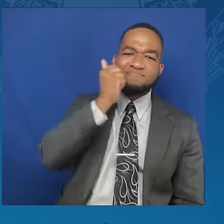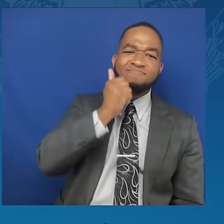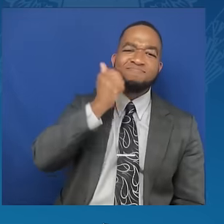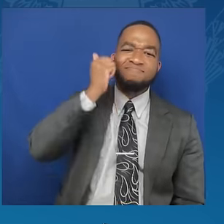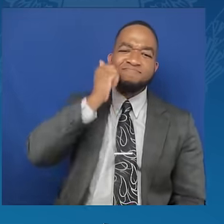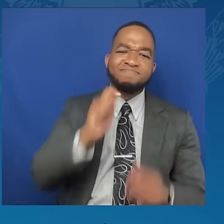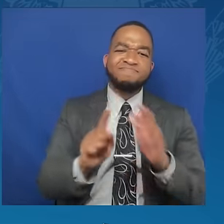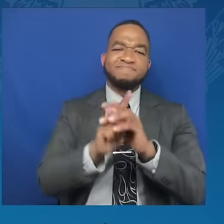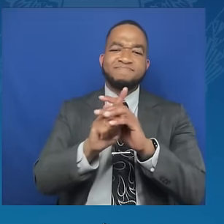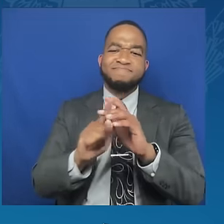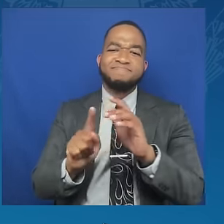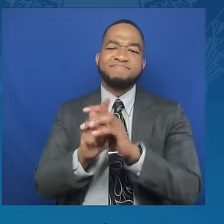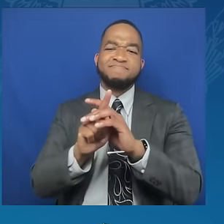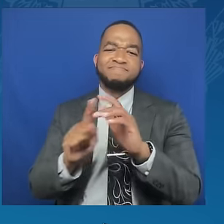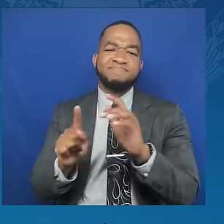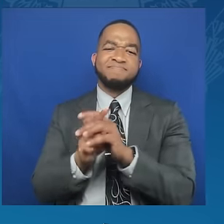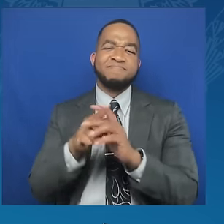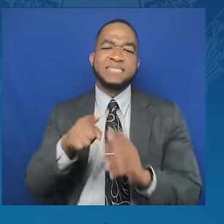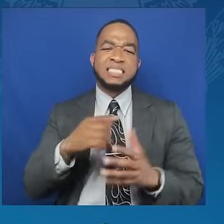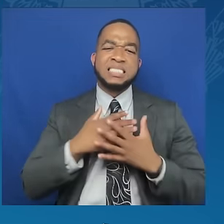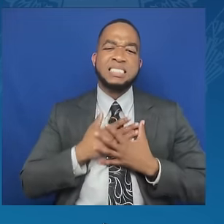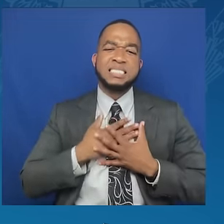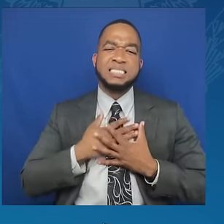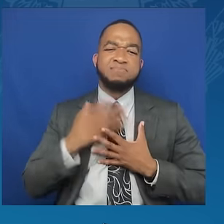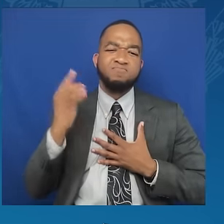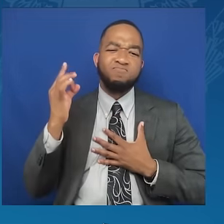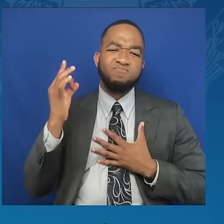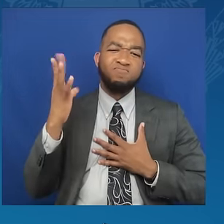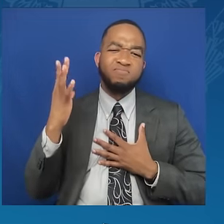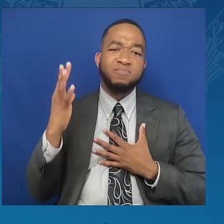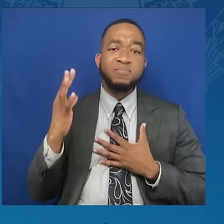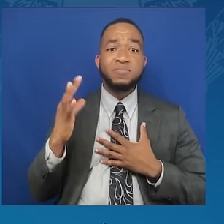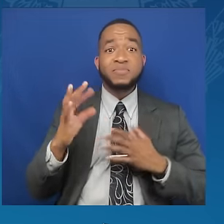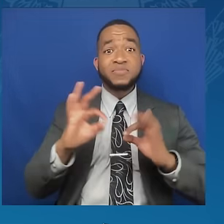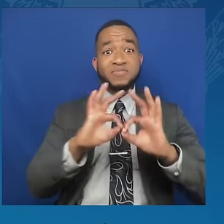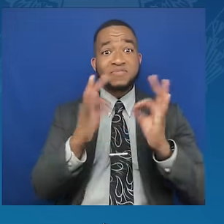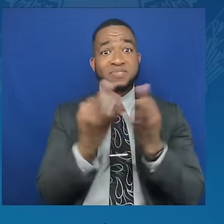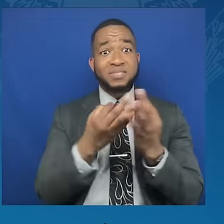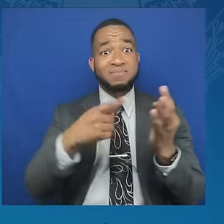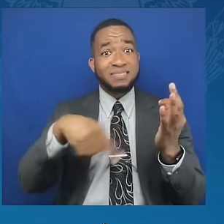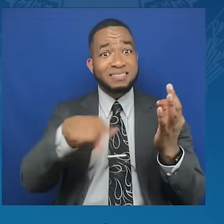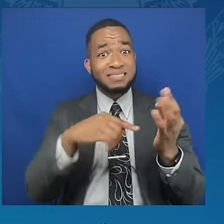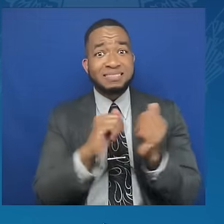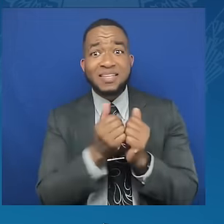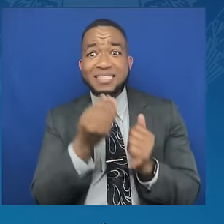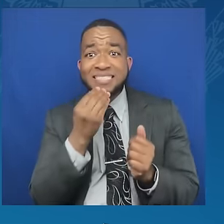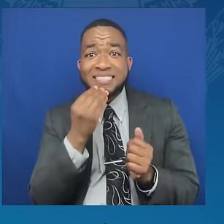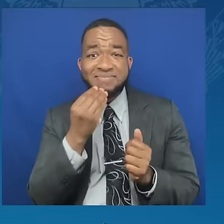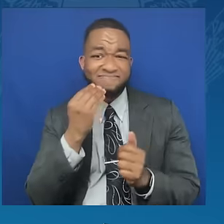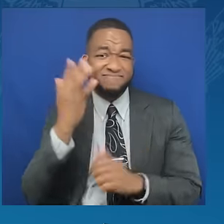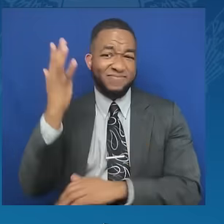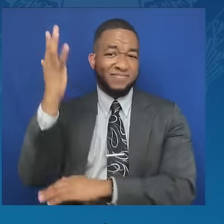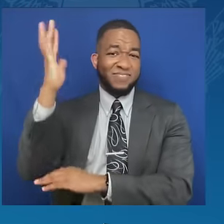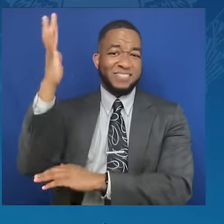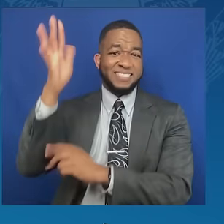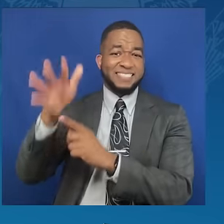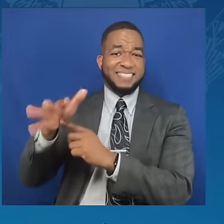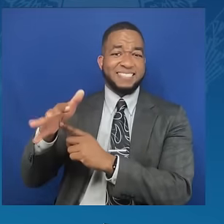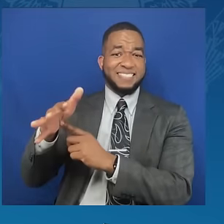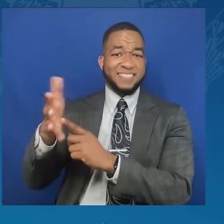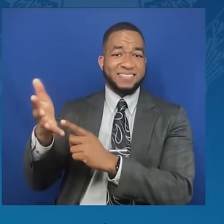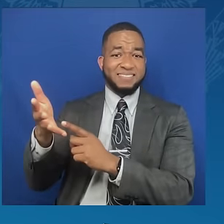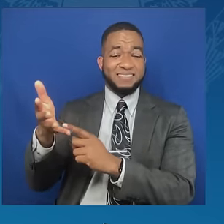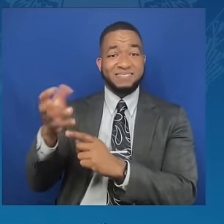eating leaves or animal feed. Women giving birth to malnourished babies with